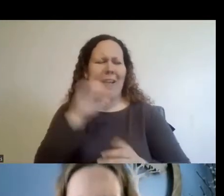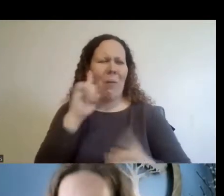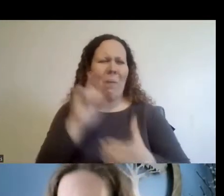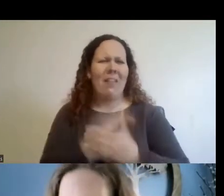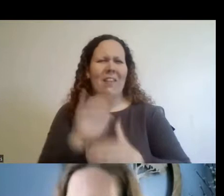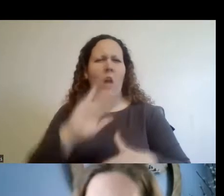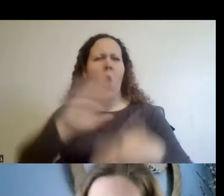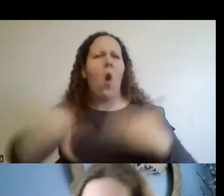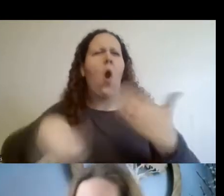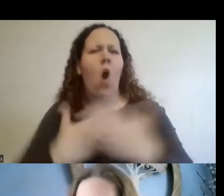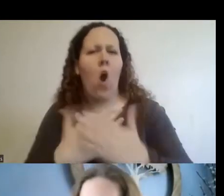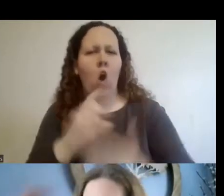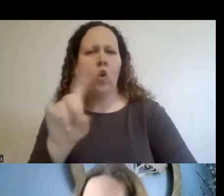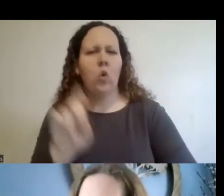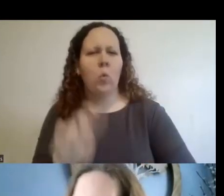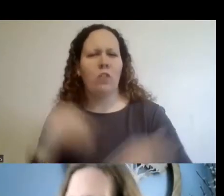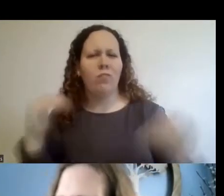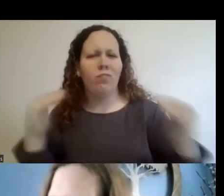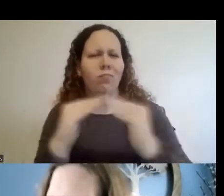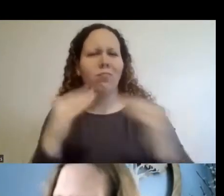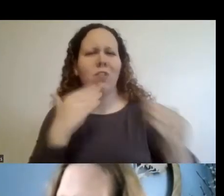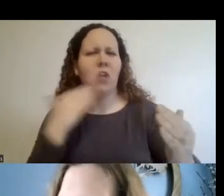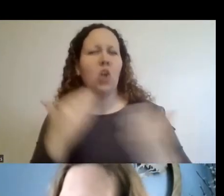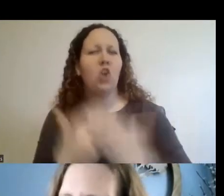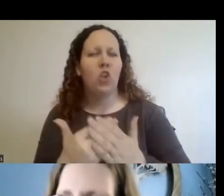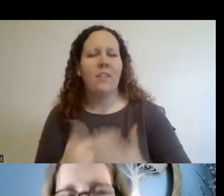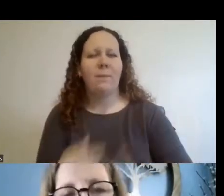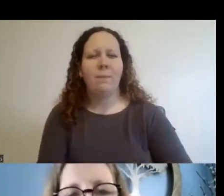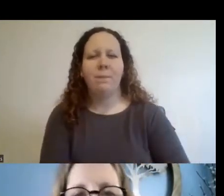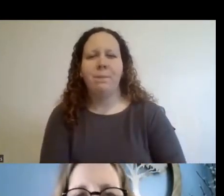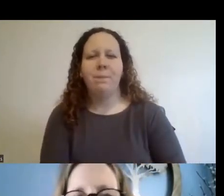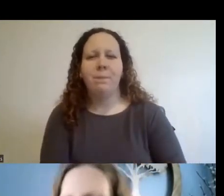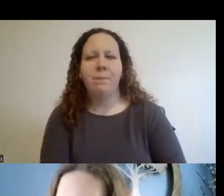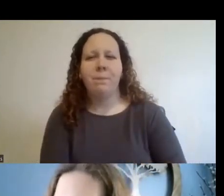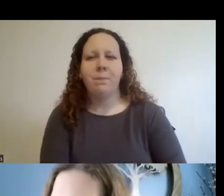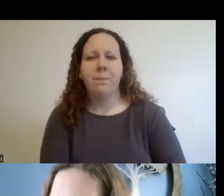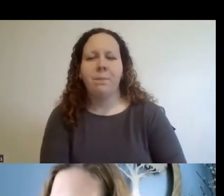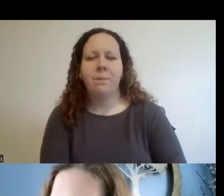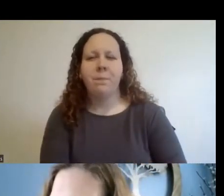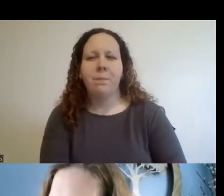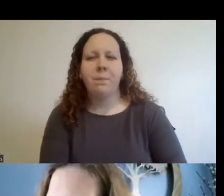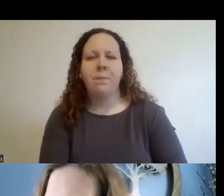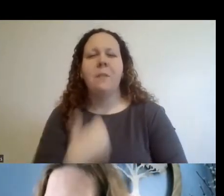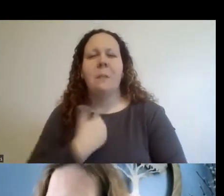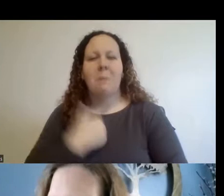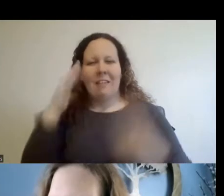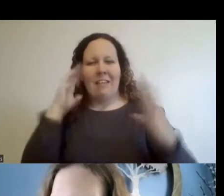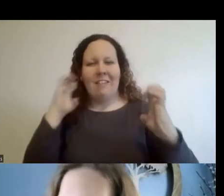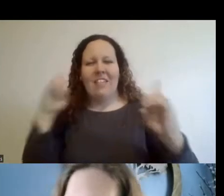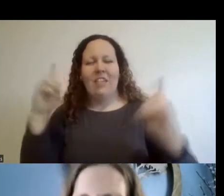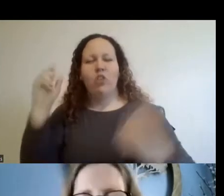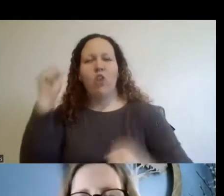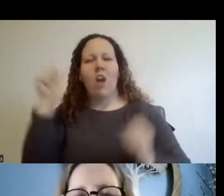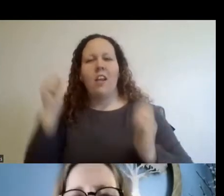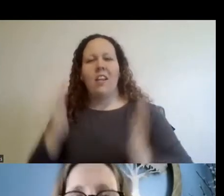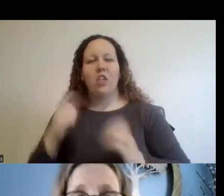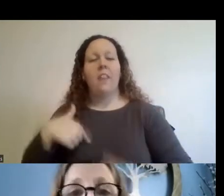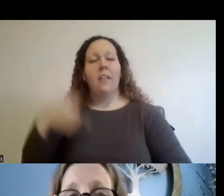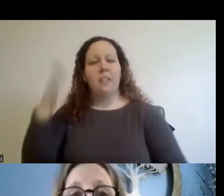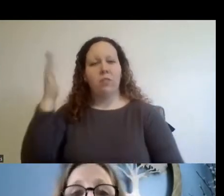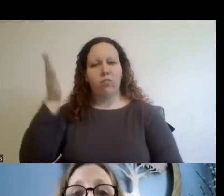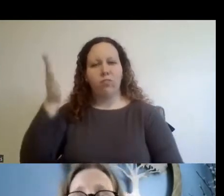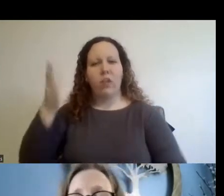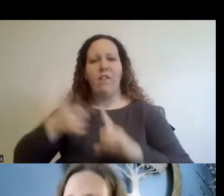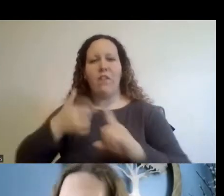good. I'm an educational audiologist, and this presentation will be from that